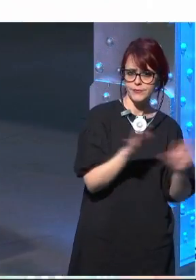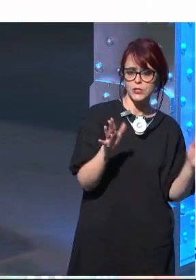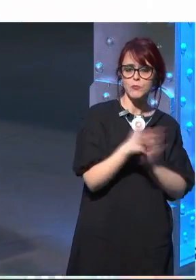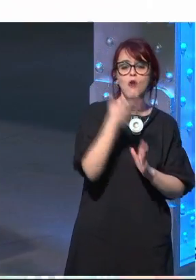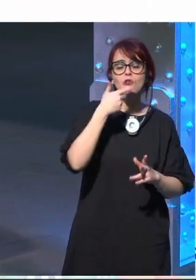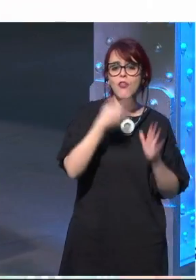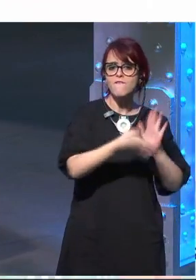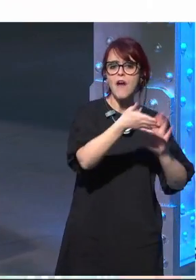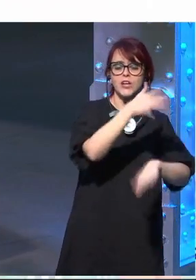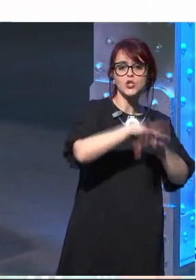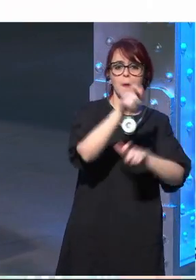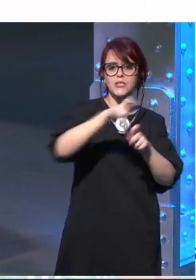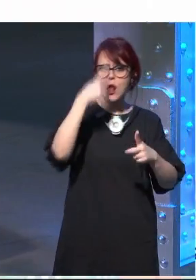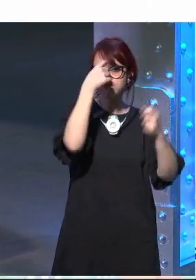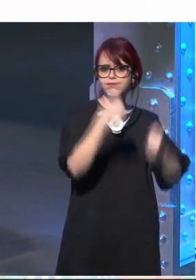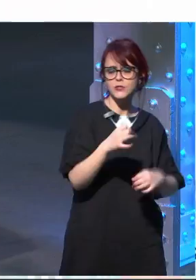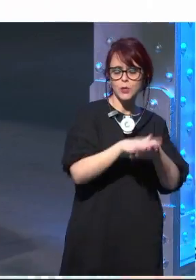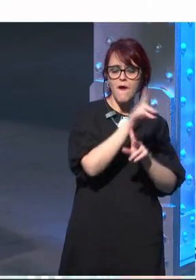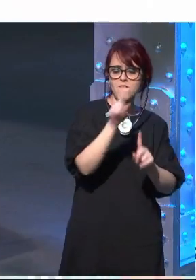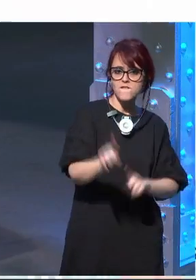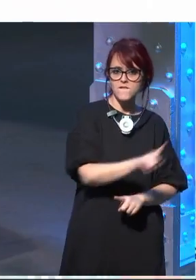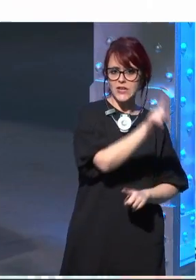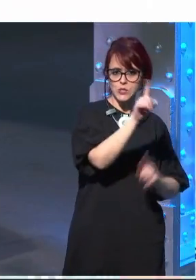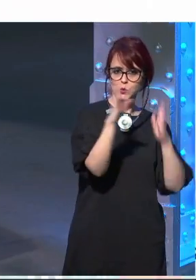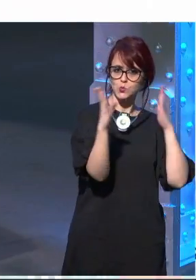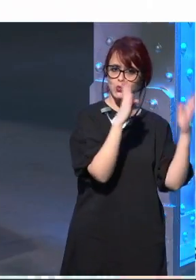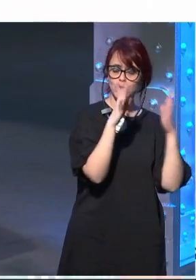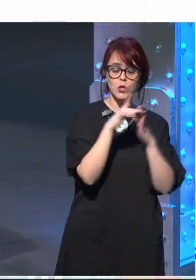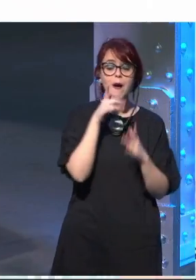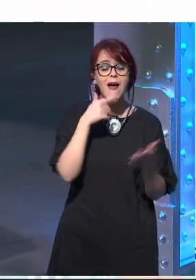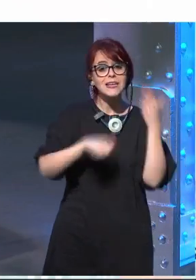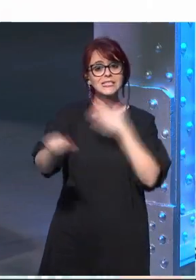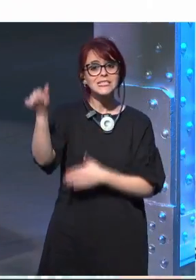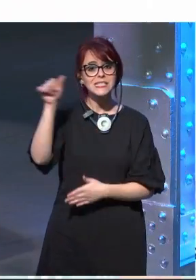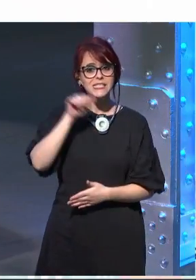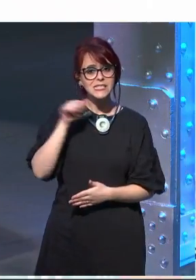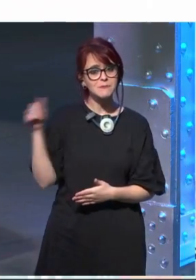trend? Everybody became an expert. Just last week, I got a